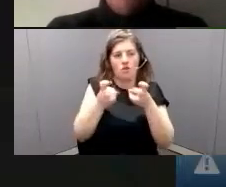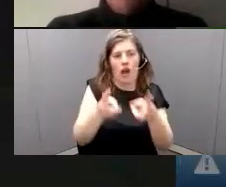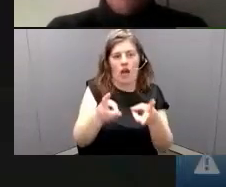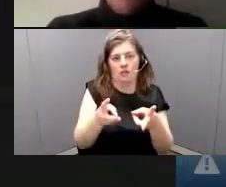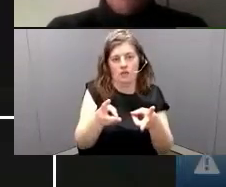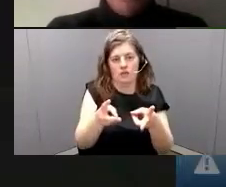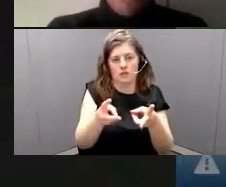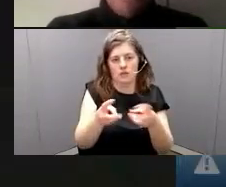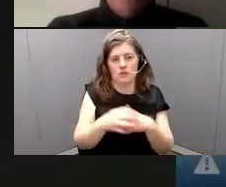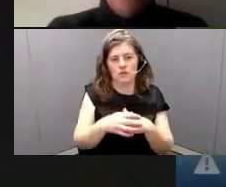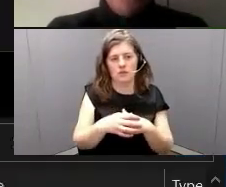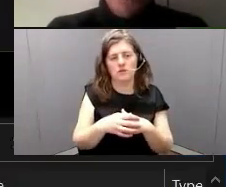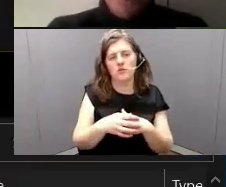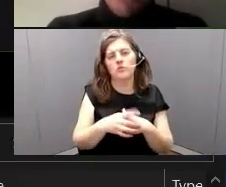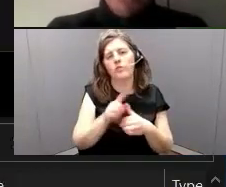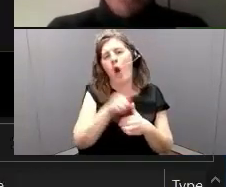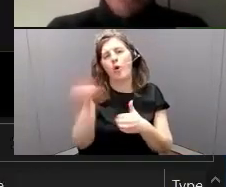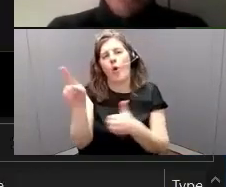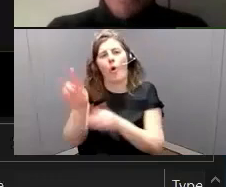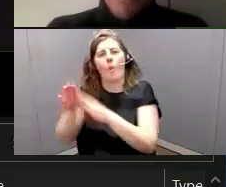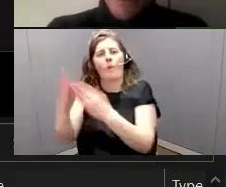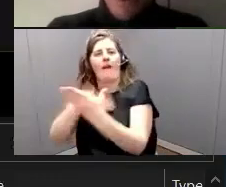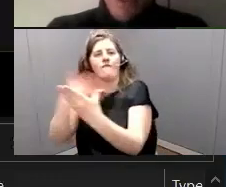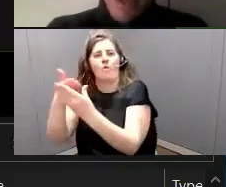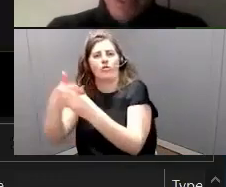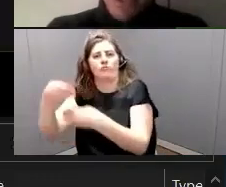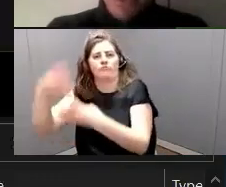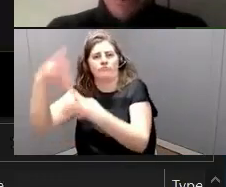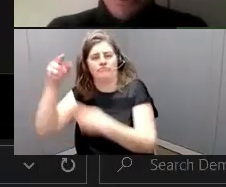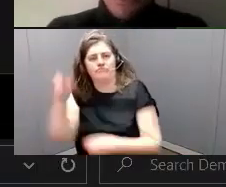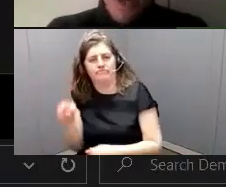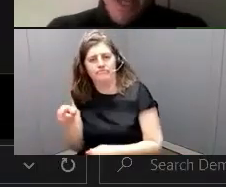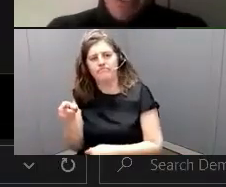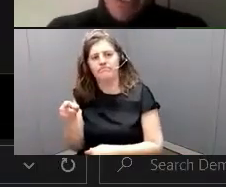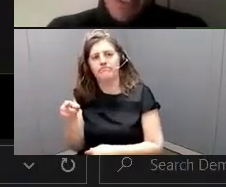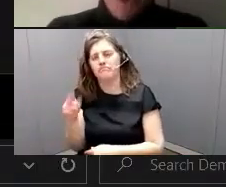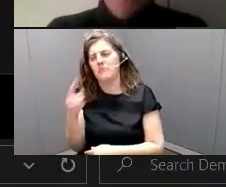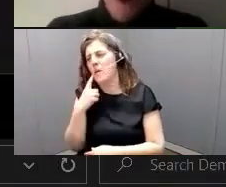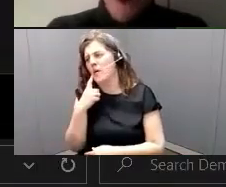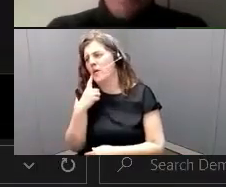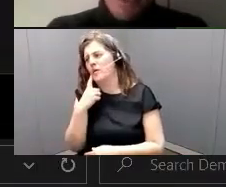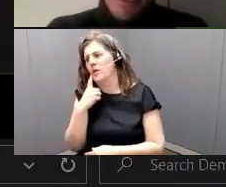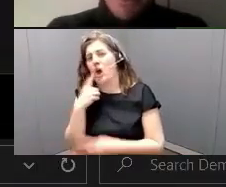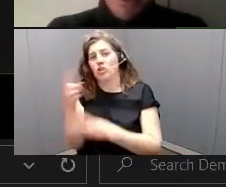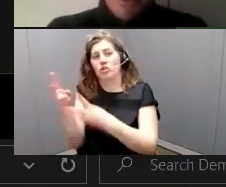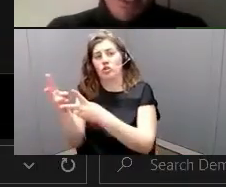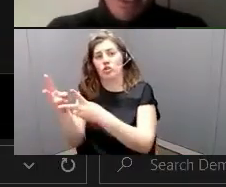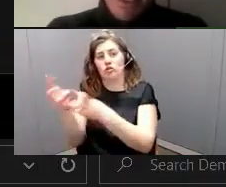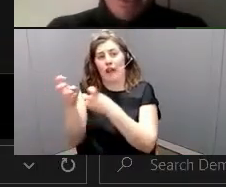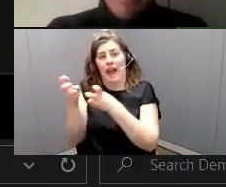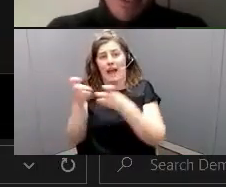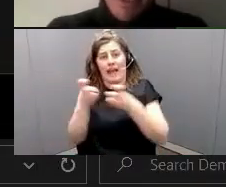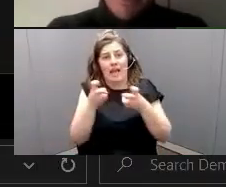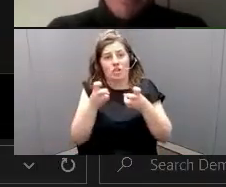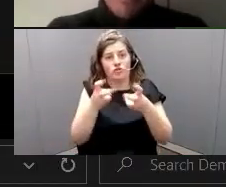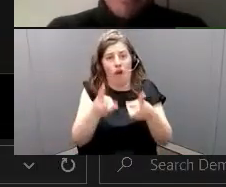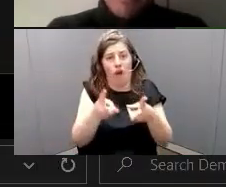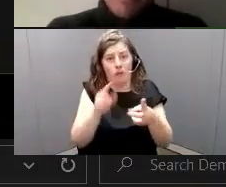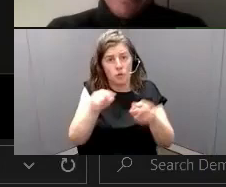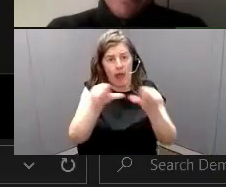So let's go to our folder here, and let's drag and drop into this dedicated